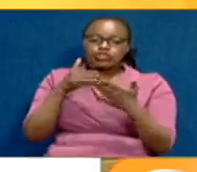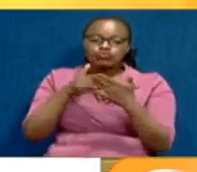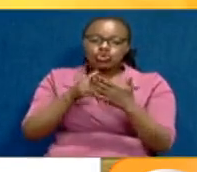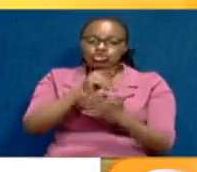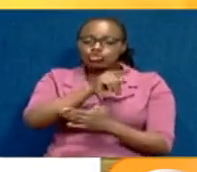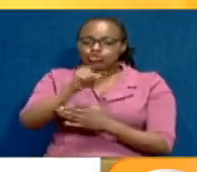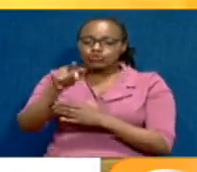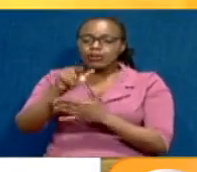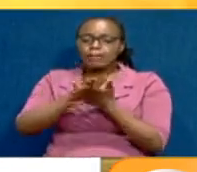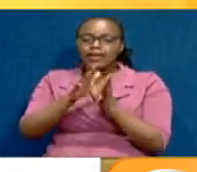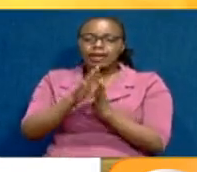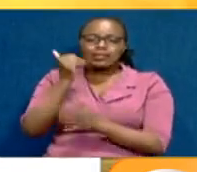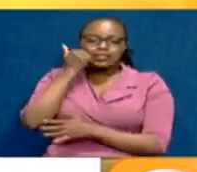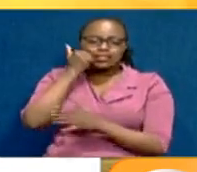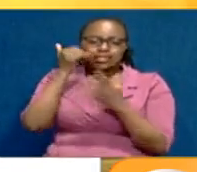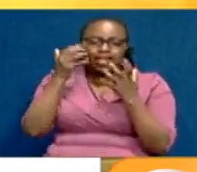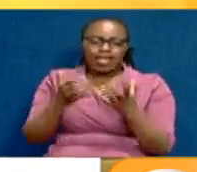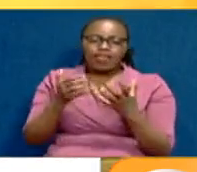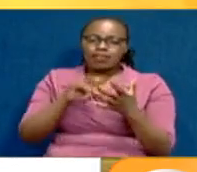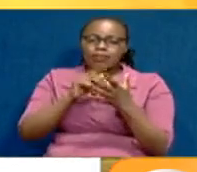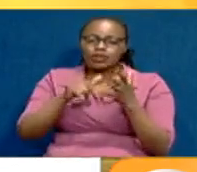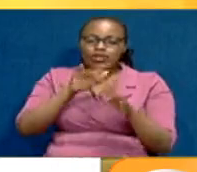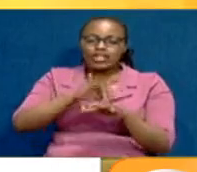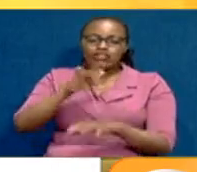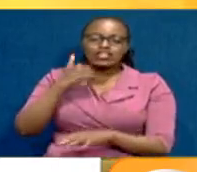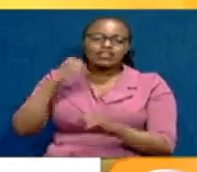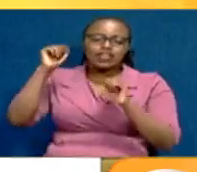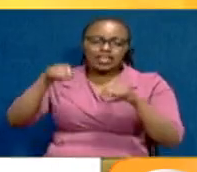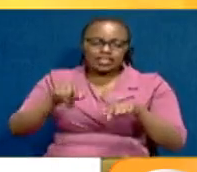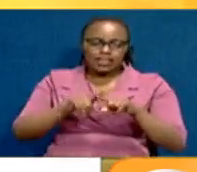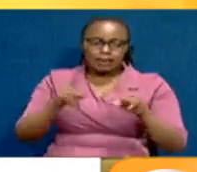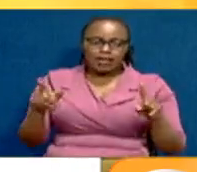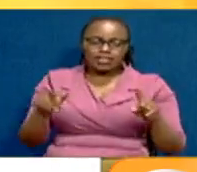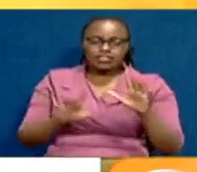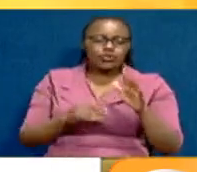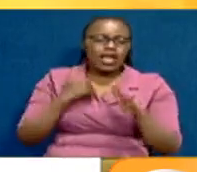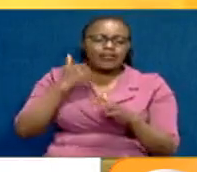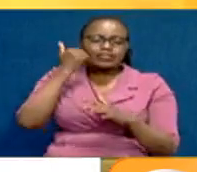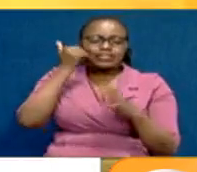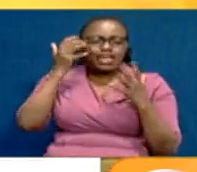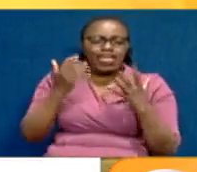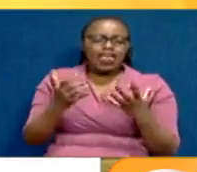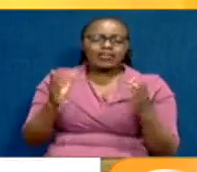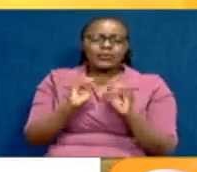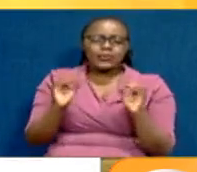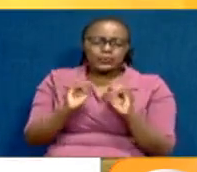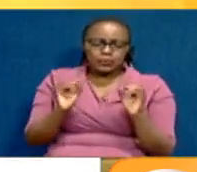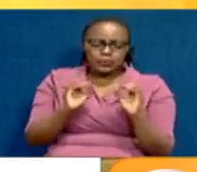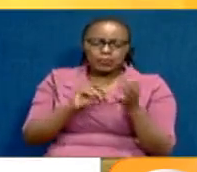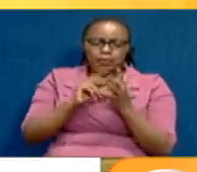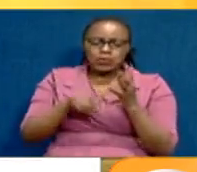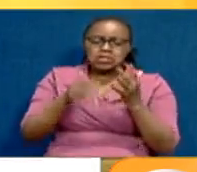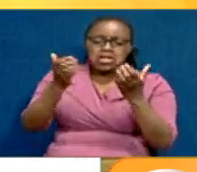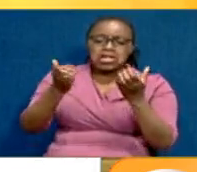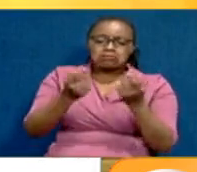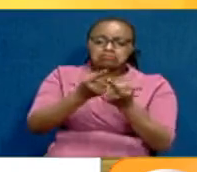prevent you to get severe disease. So you get the infection, but you will not develop severe disease, there'll therefore be no need